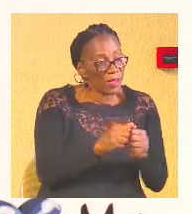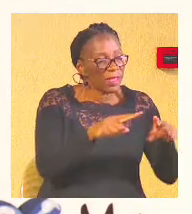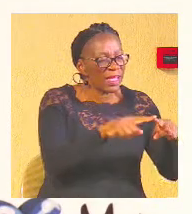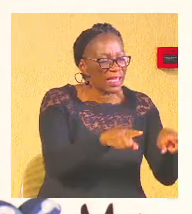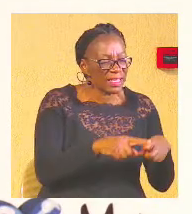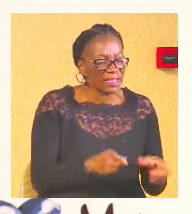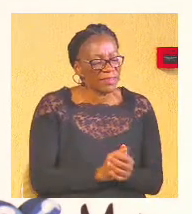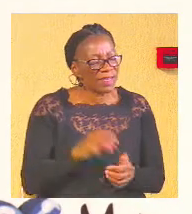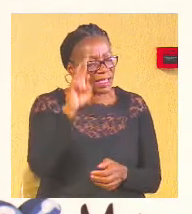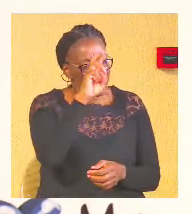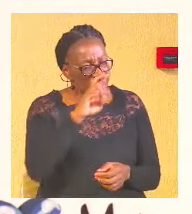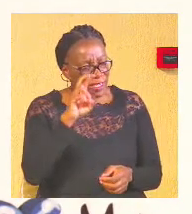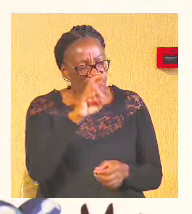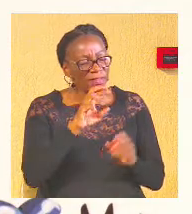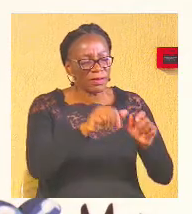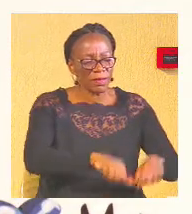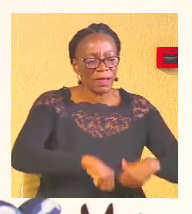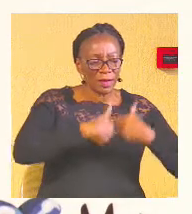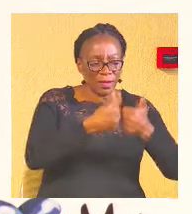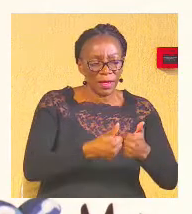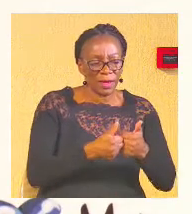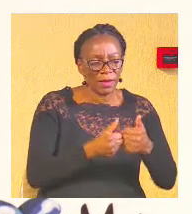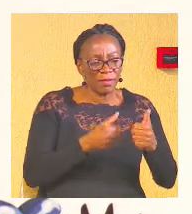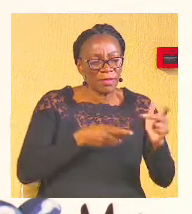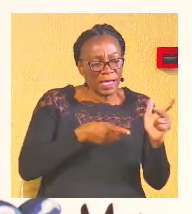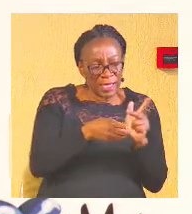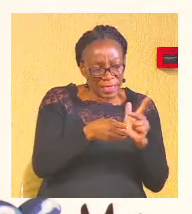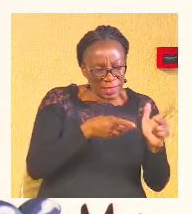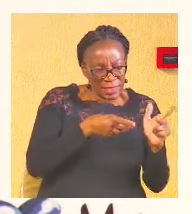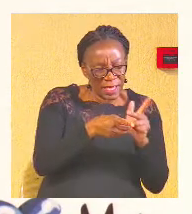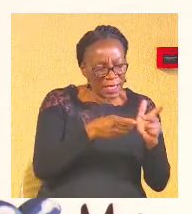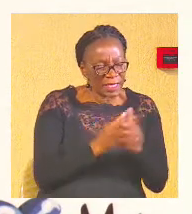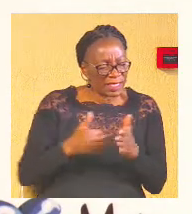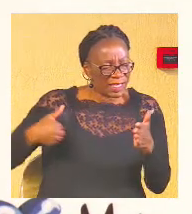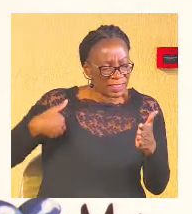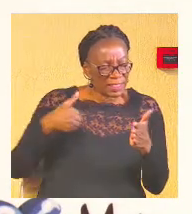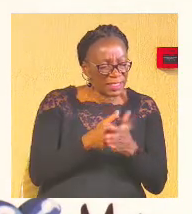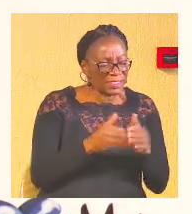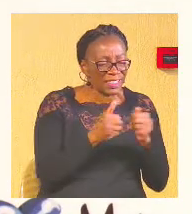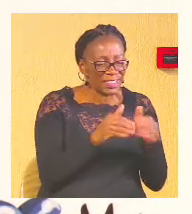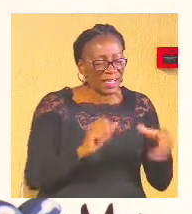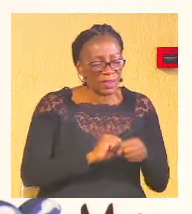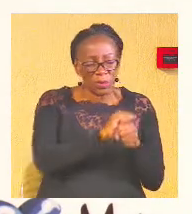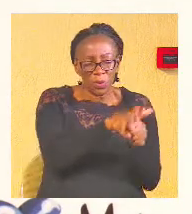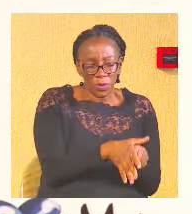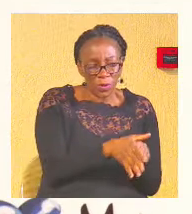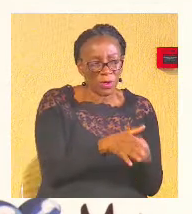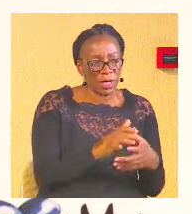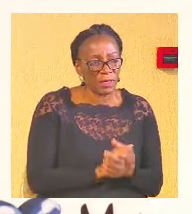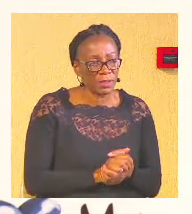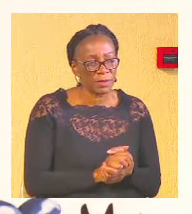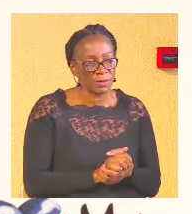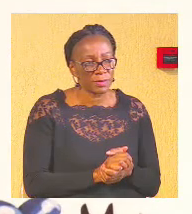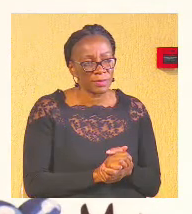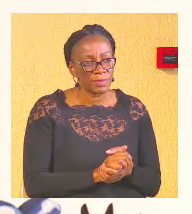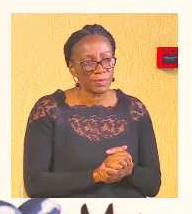than twice since the outbreak started. We have engaged in discussions to just hear how the region